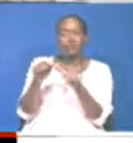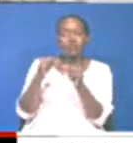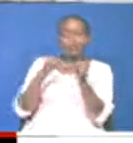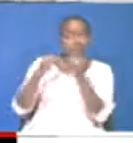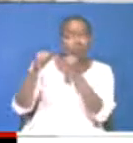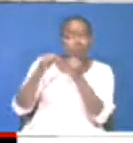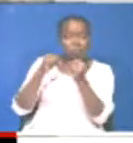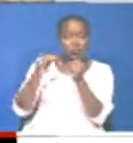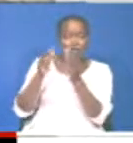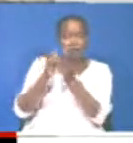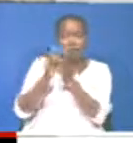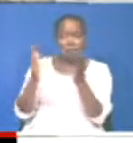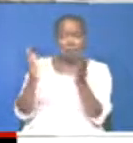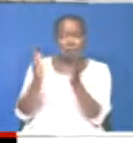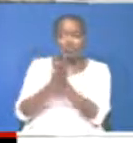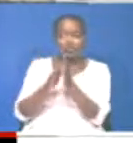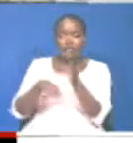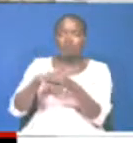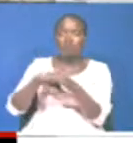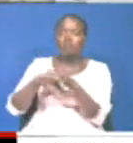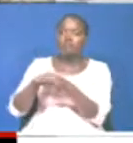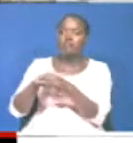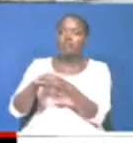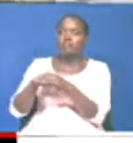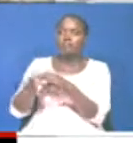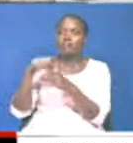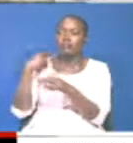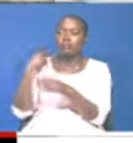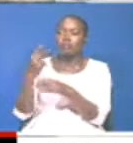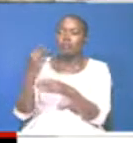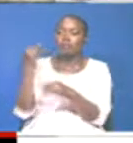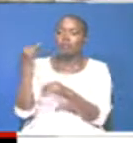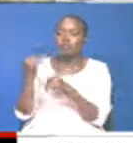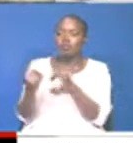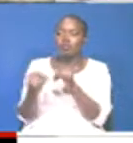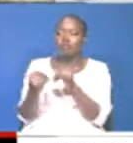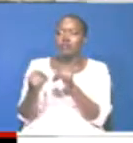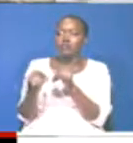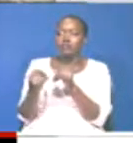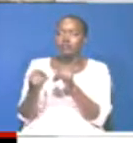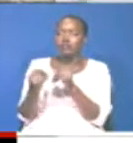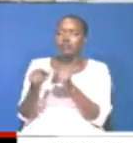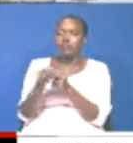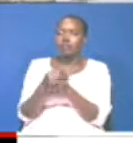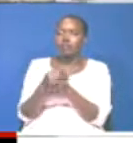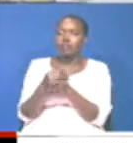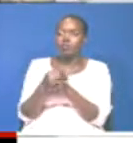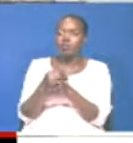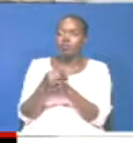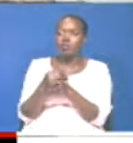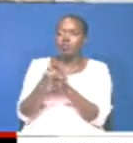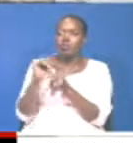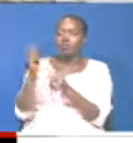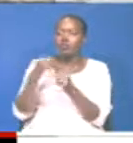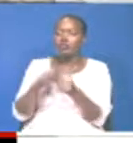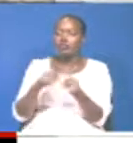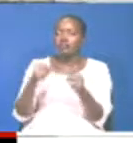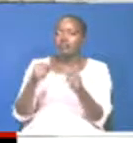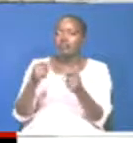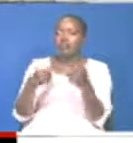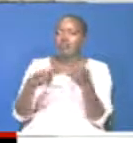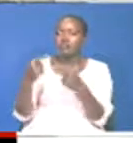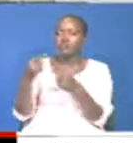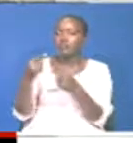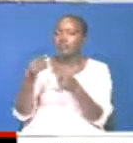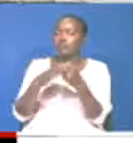football. And I remember in the finals of the All-Africa Games, I think Kenya was able to clinch 9 gold medals.